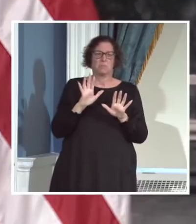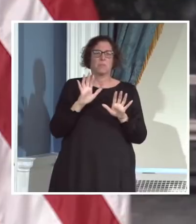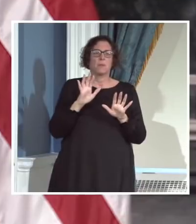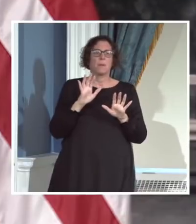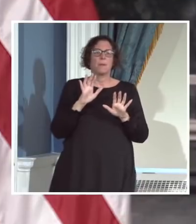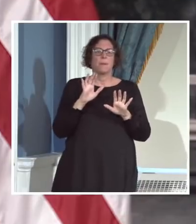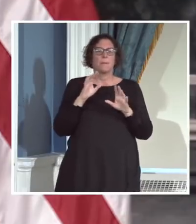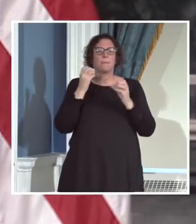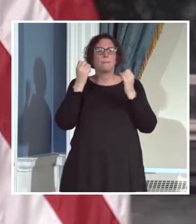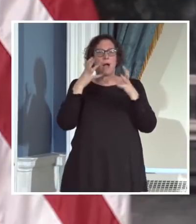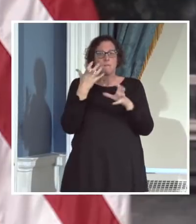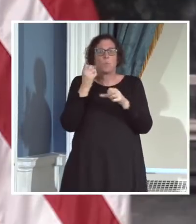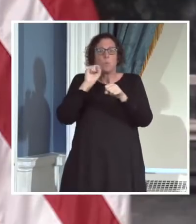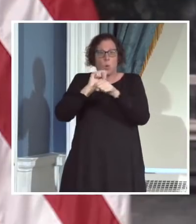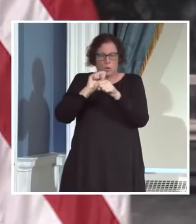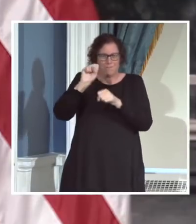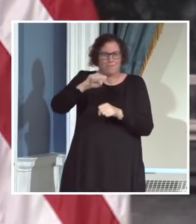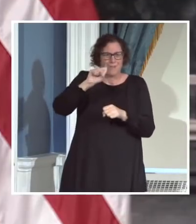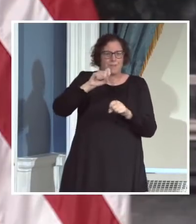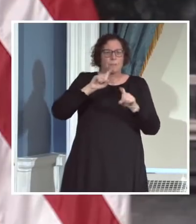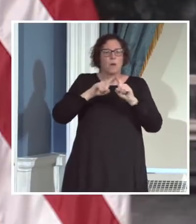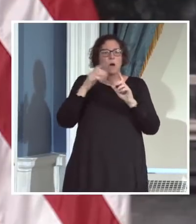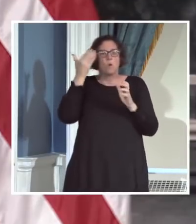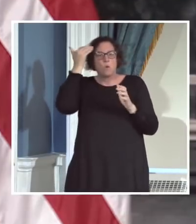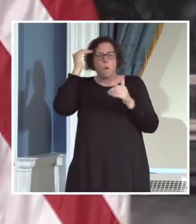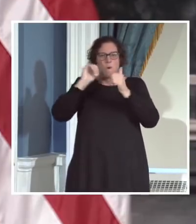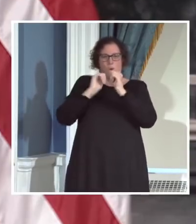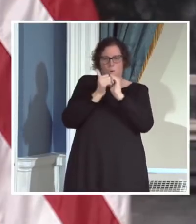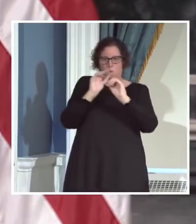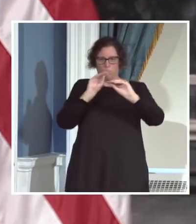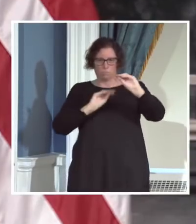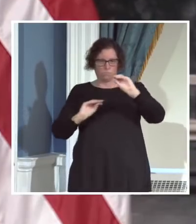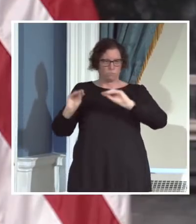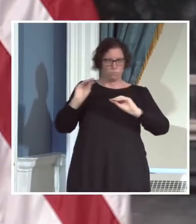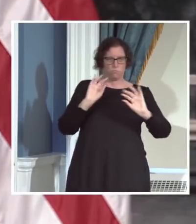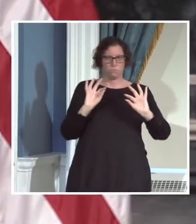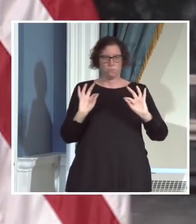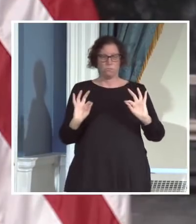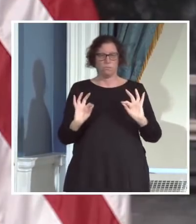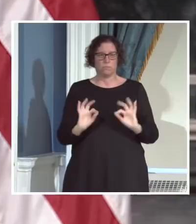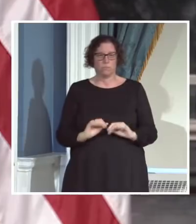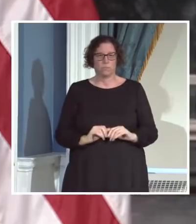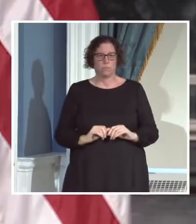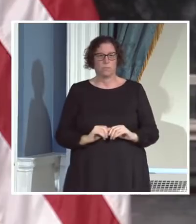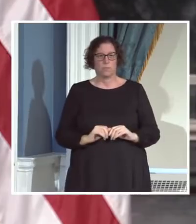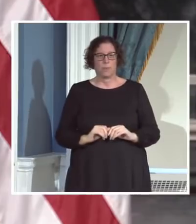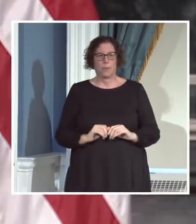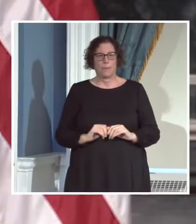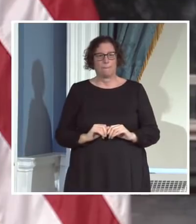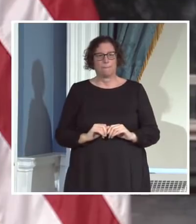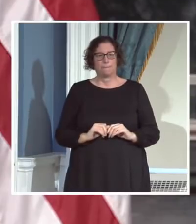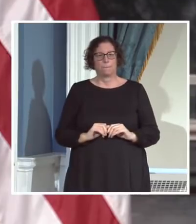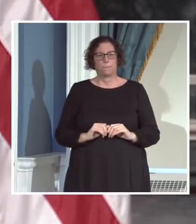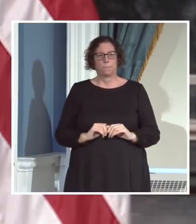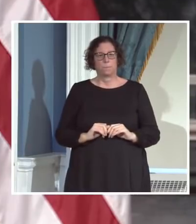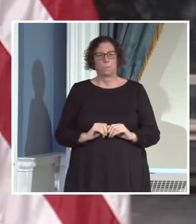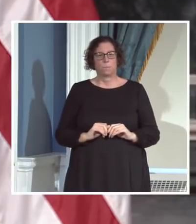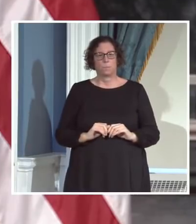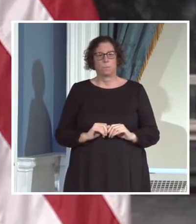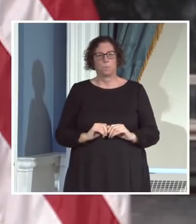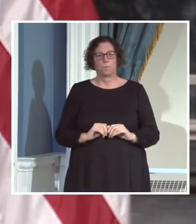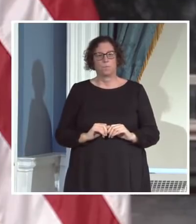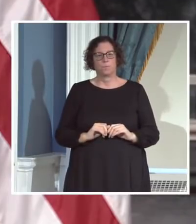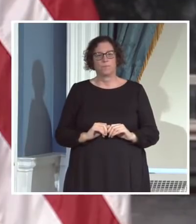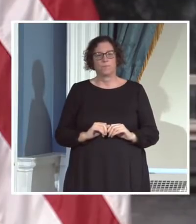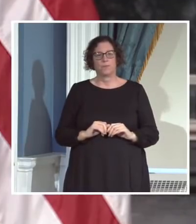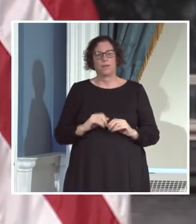it. And when you're talking about a lot of supplies, they're out there. It's just getting them here in time. When you talk about